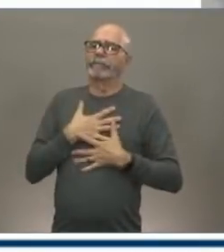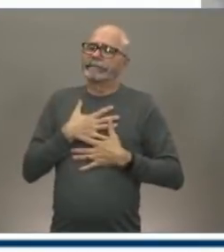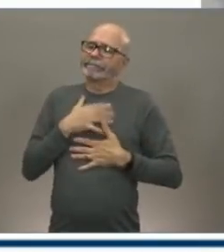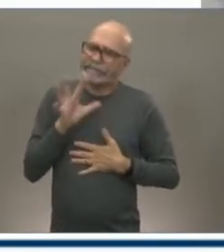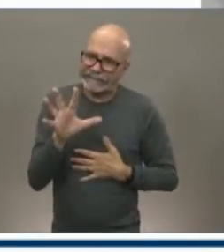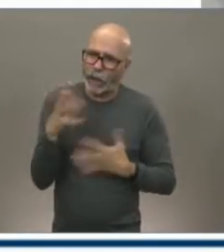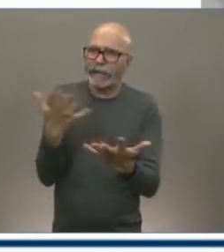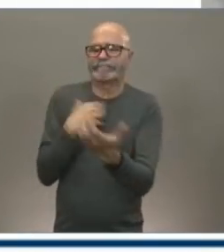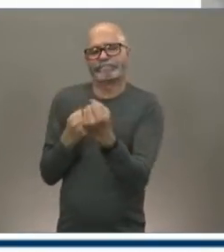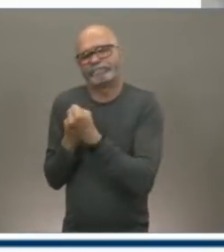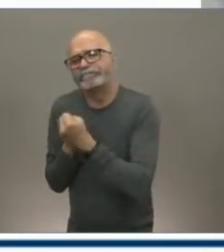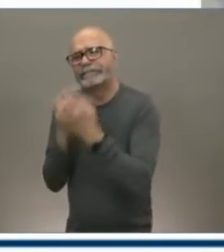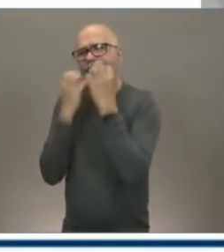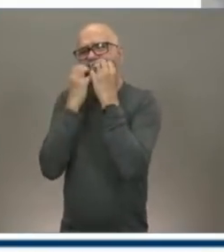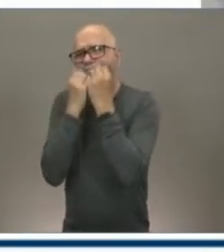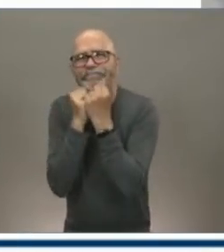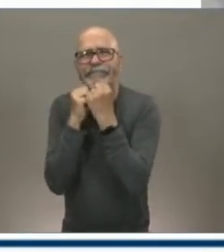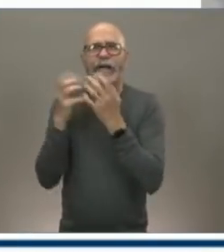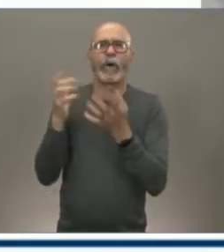us.